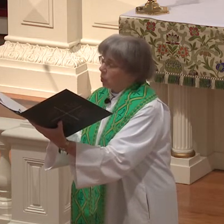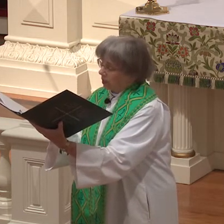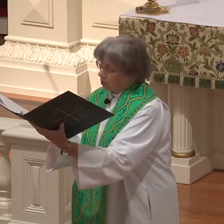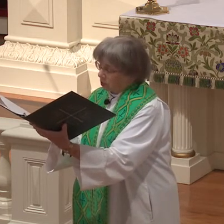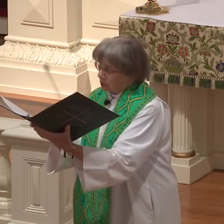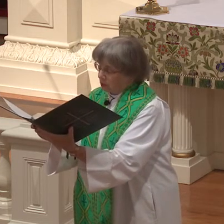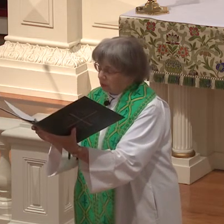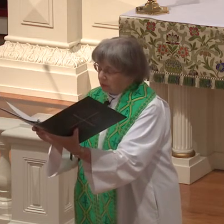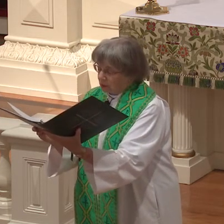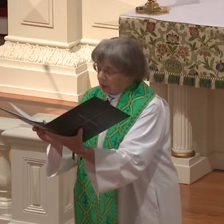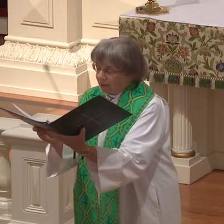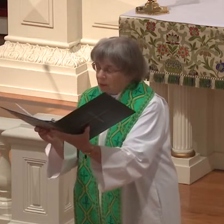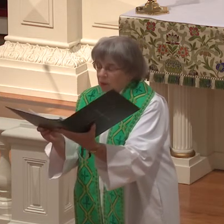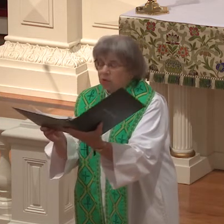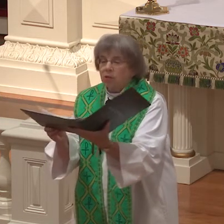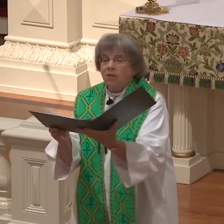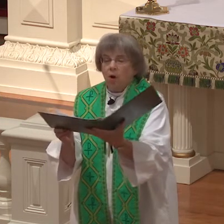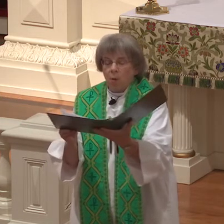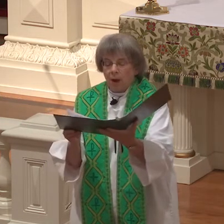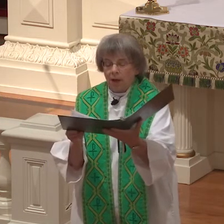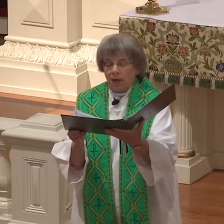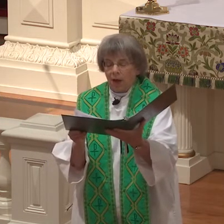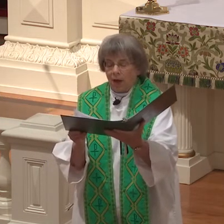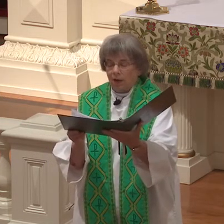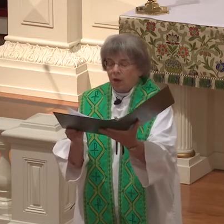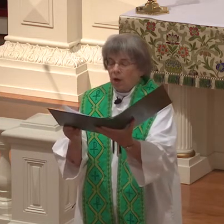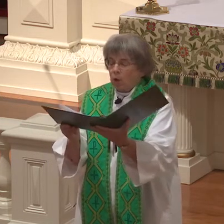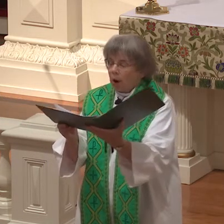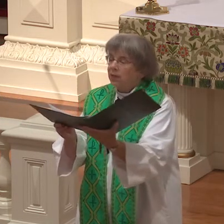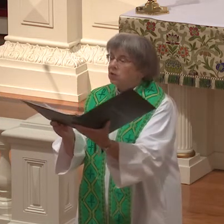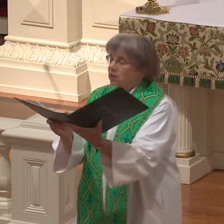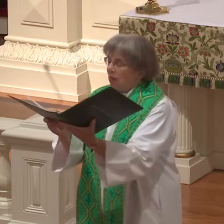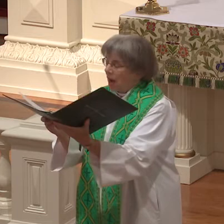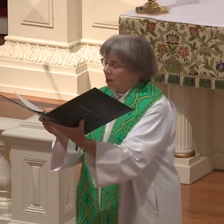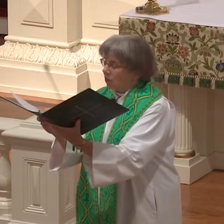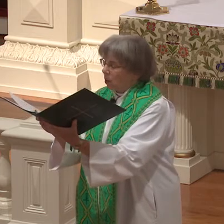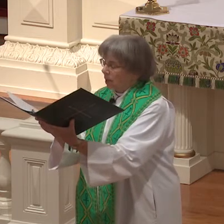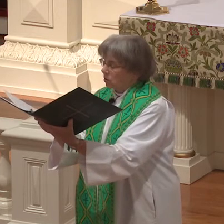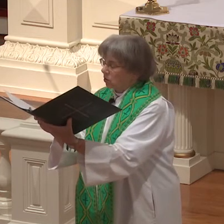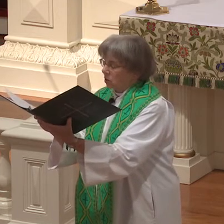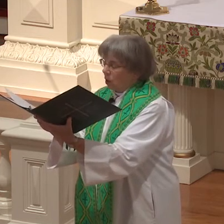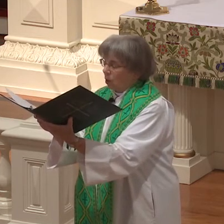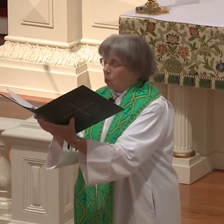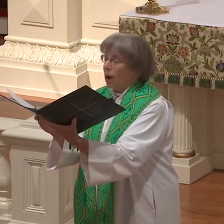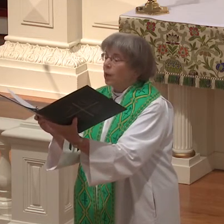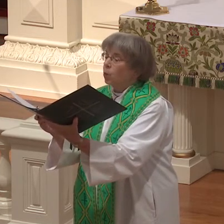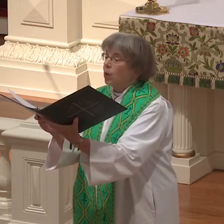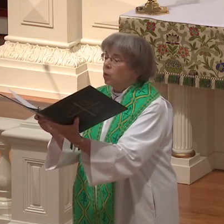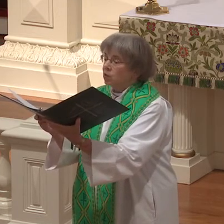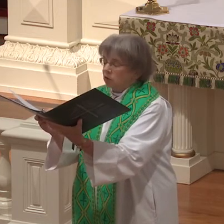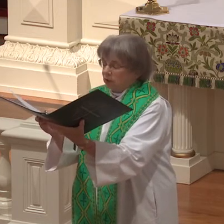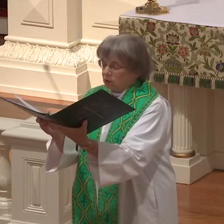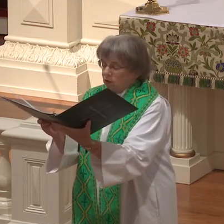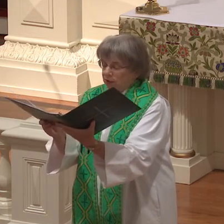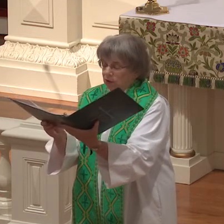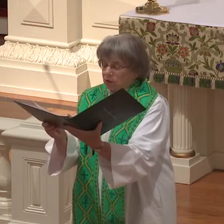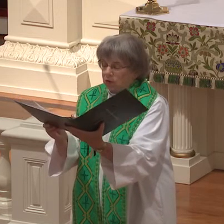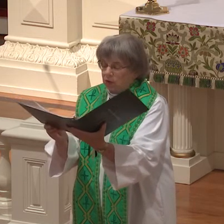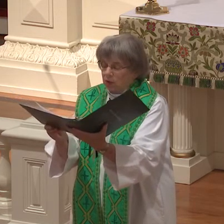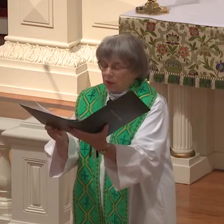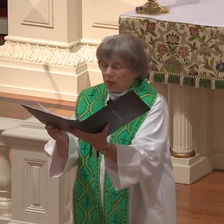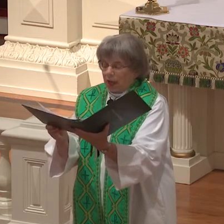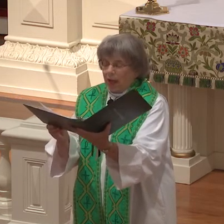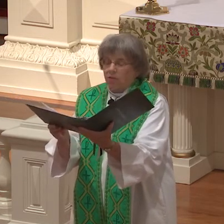to us. In the mercy of Almighty God, Christ died for us while we were still